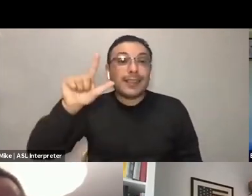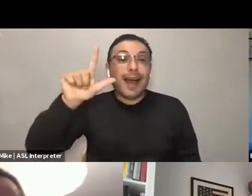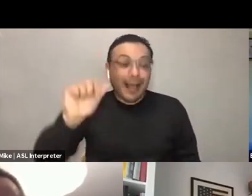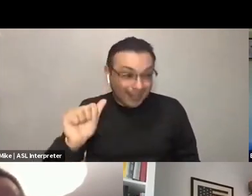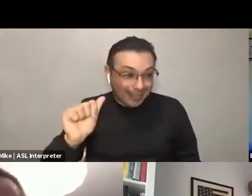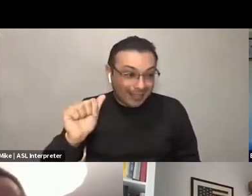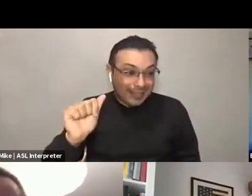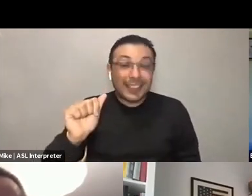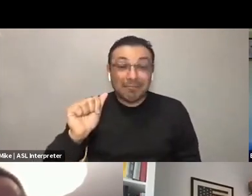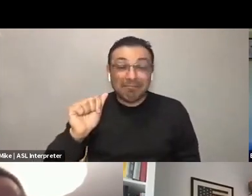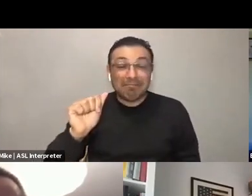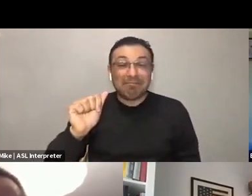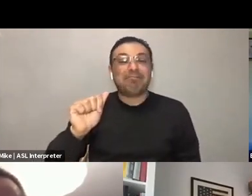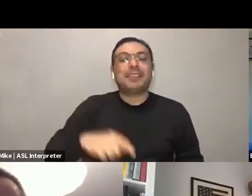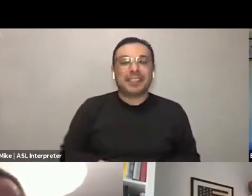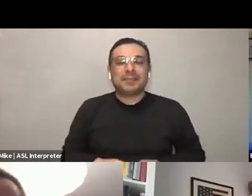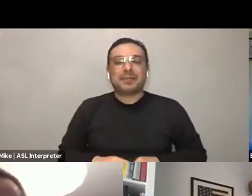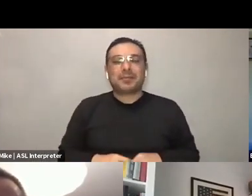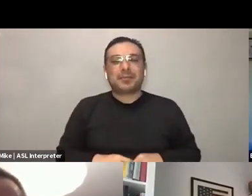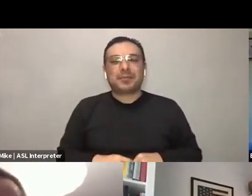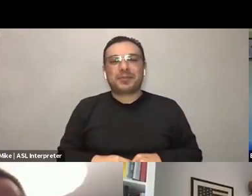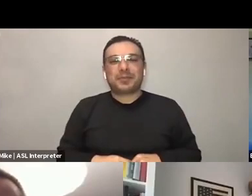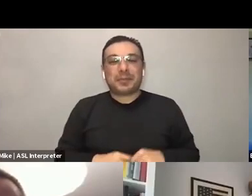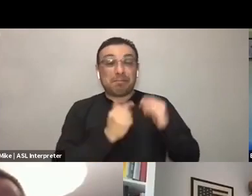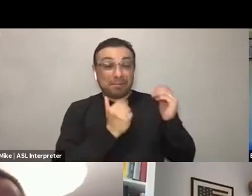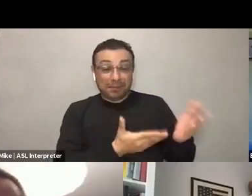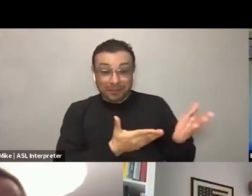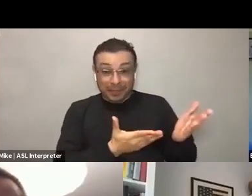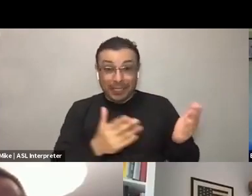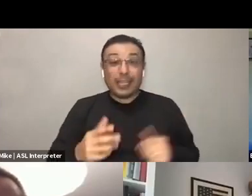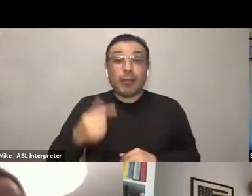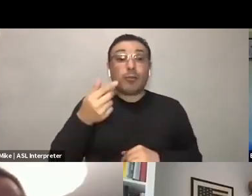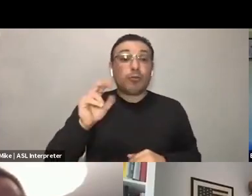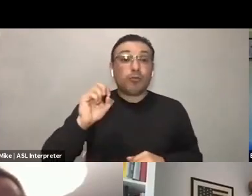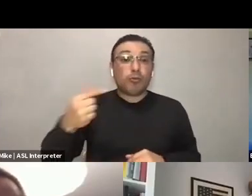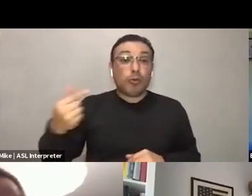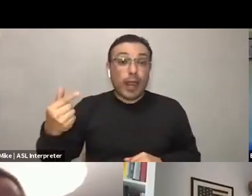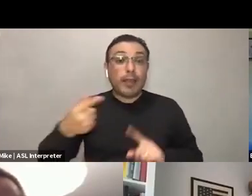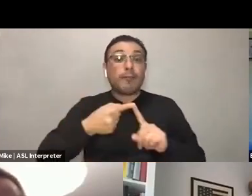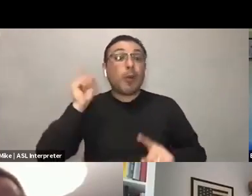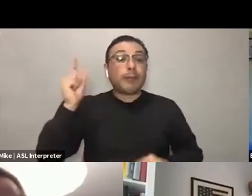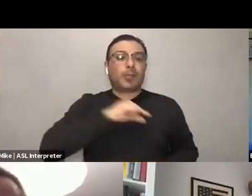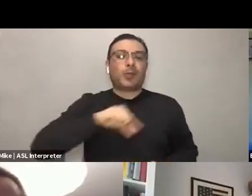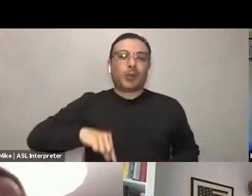M-O-Z-G-A-L-A, who is coming to us from Queens Theater.